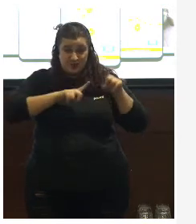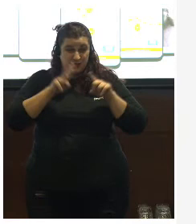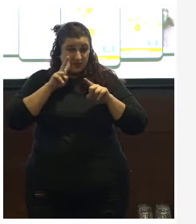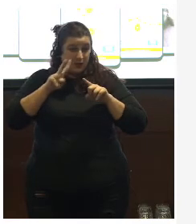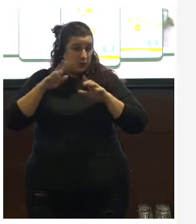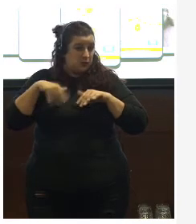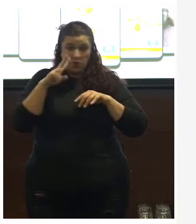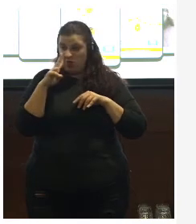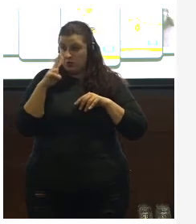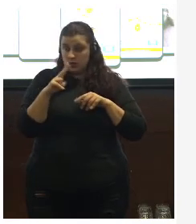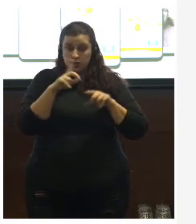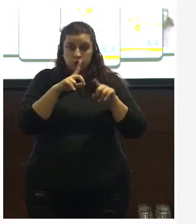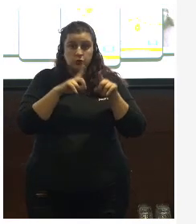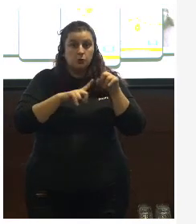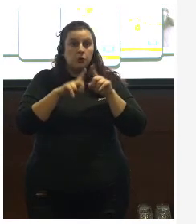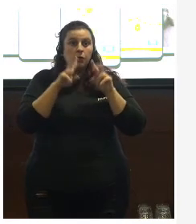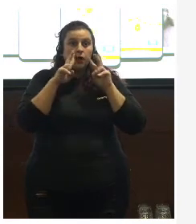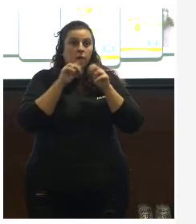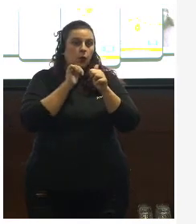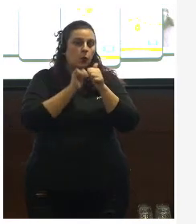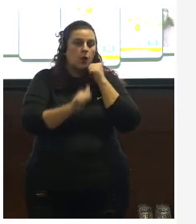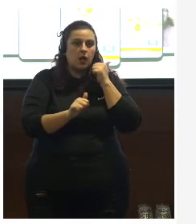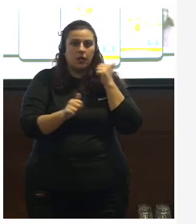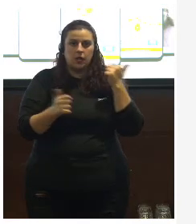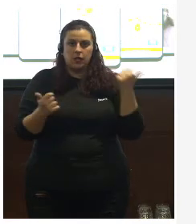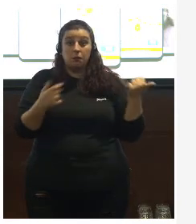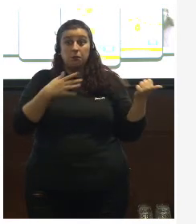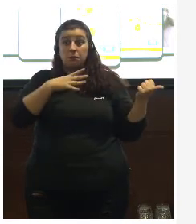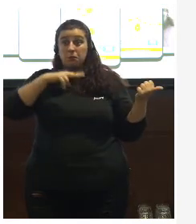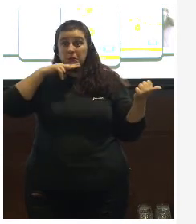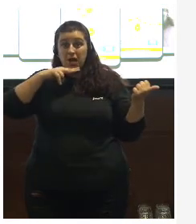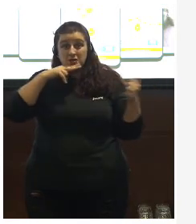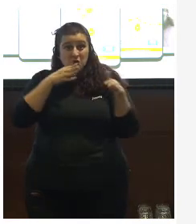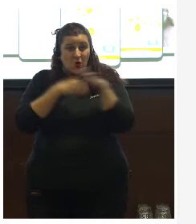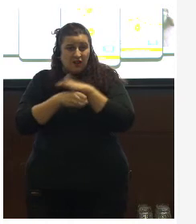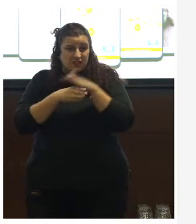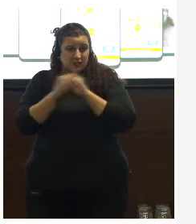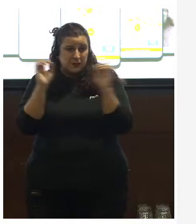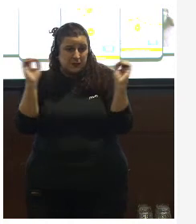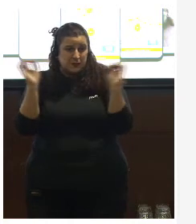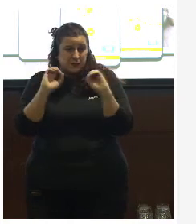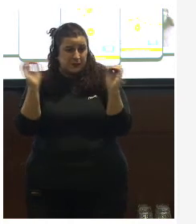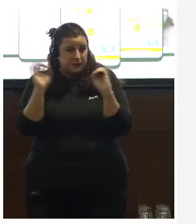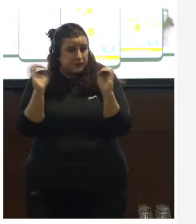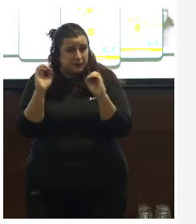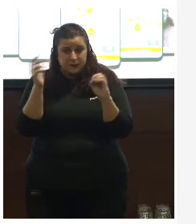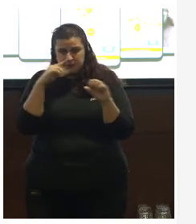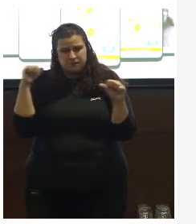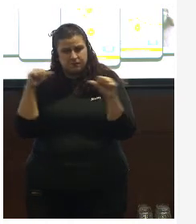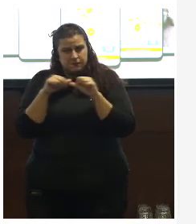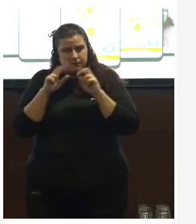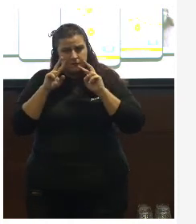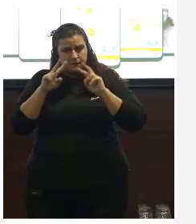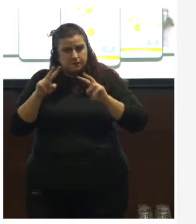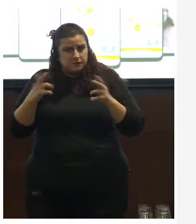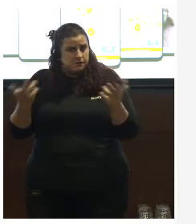toilets. We deal with many customers over the years, and when I speak with customers, they're not worried about their trip. They're not worried about